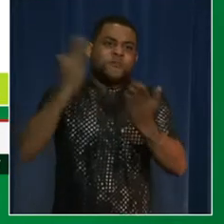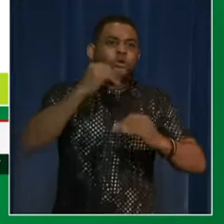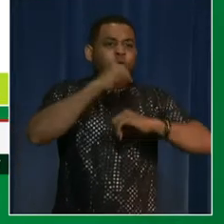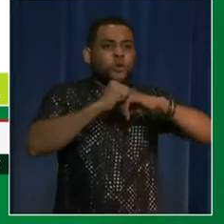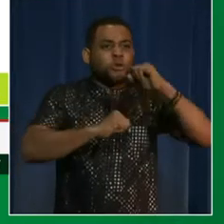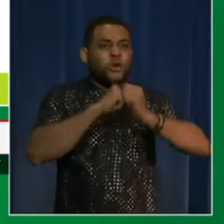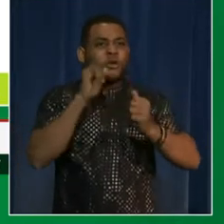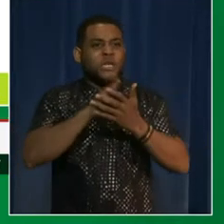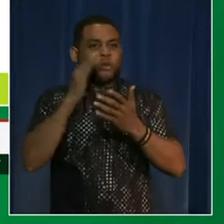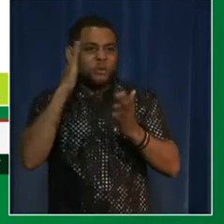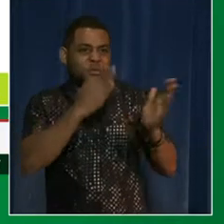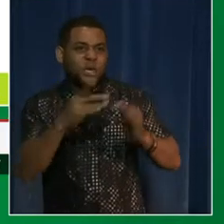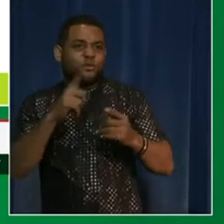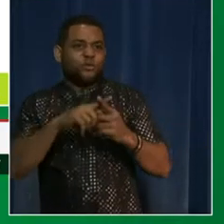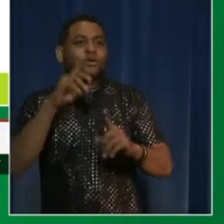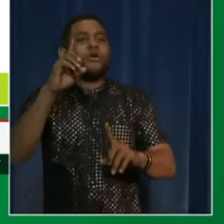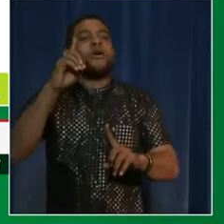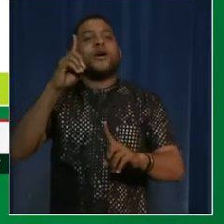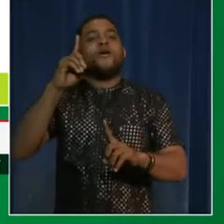spring.